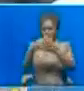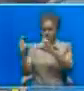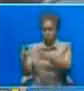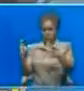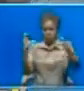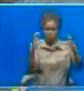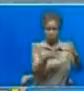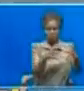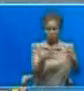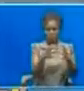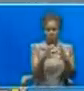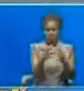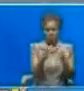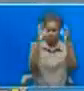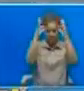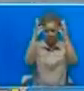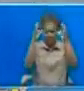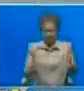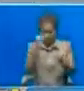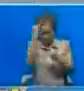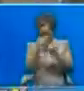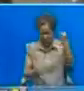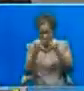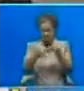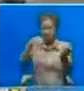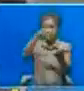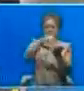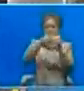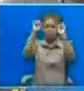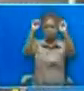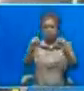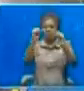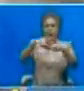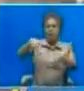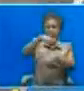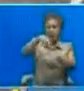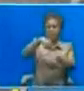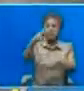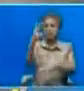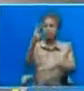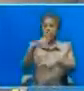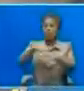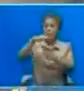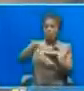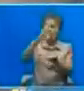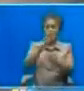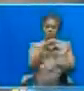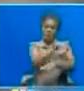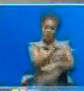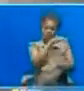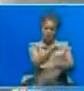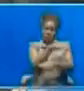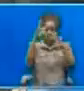to their corners to decide on the finality of the strike. 2 more hours in the afternoon, and the ship was